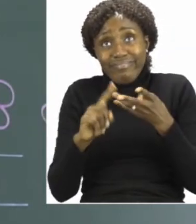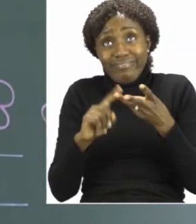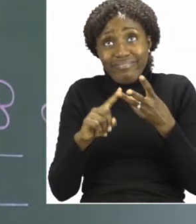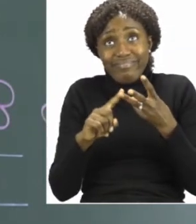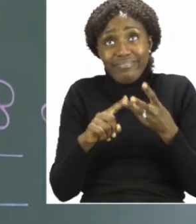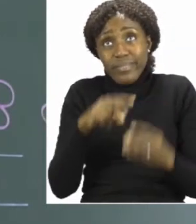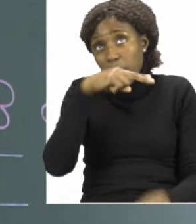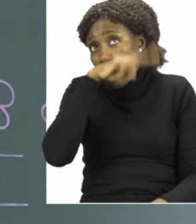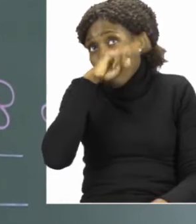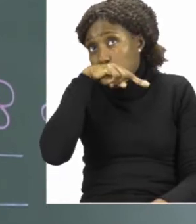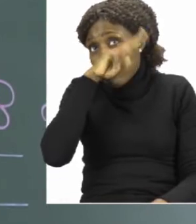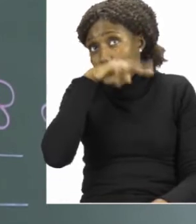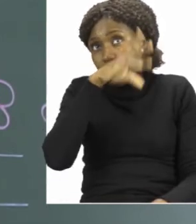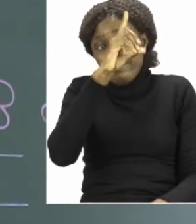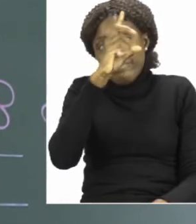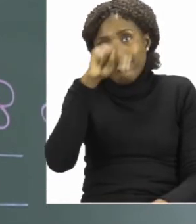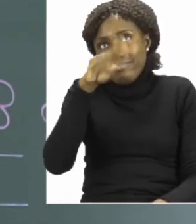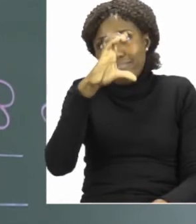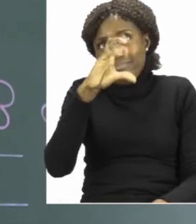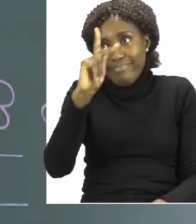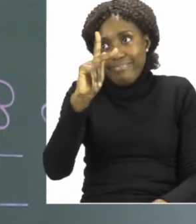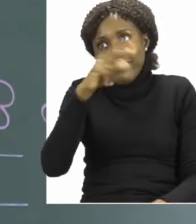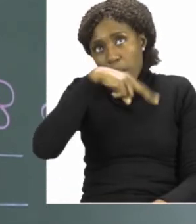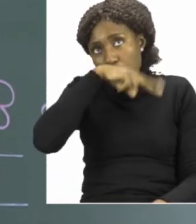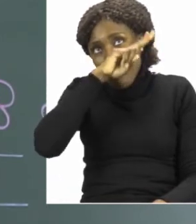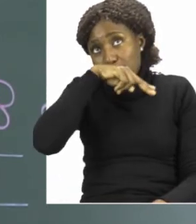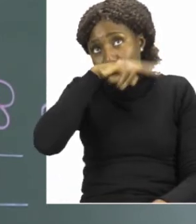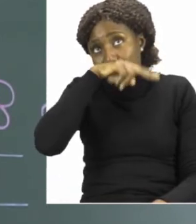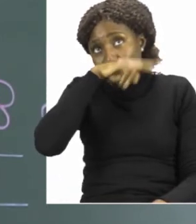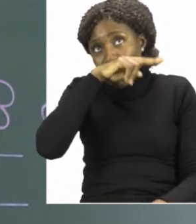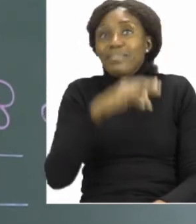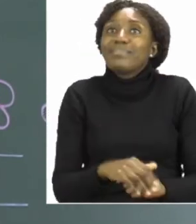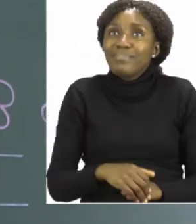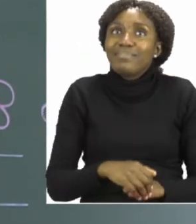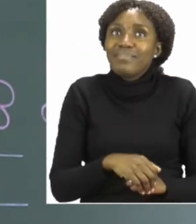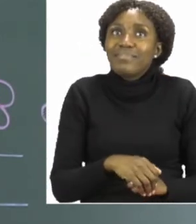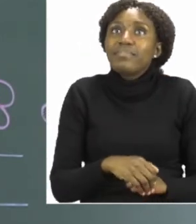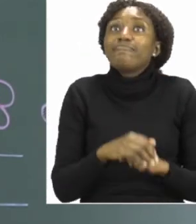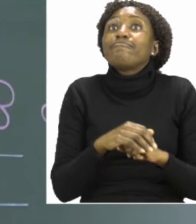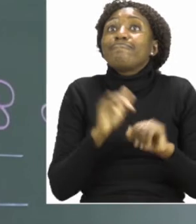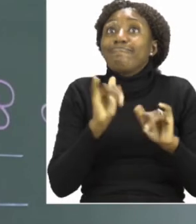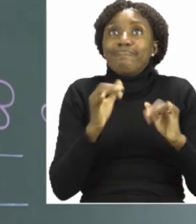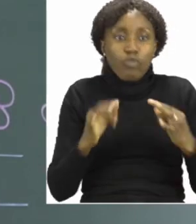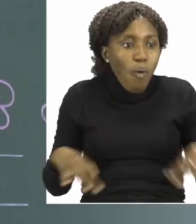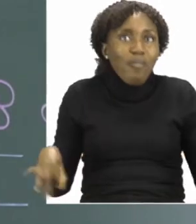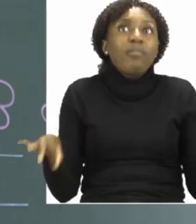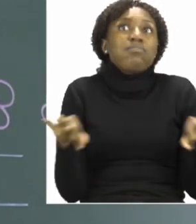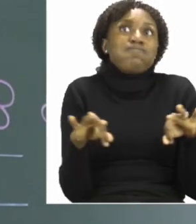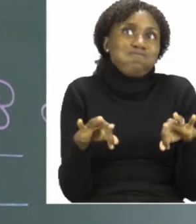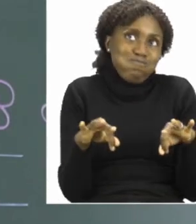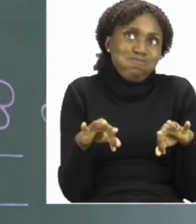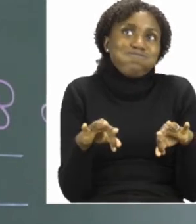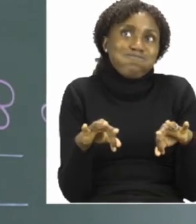see. This one is called a duck. Now, a duck is part of the farm animals we were talking about